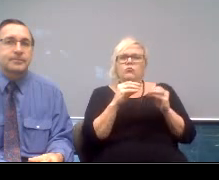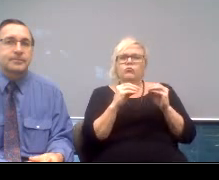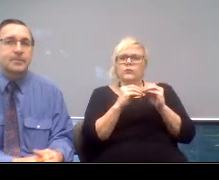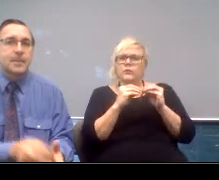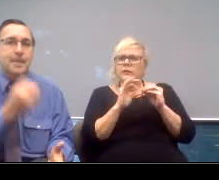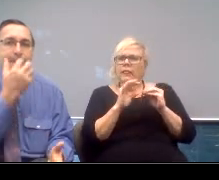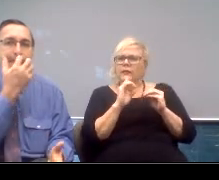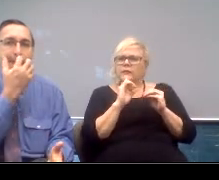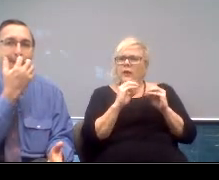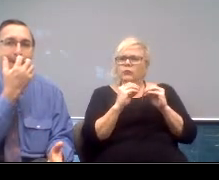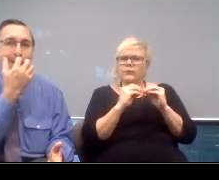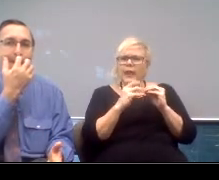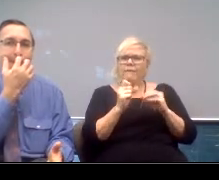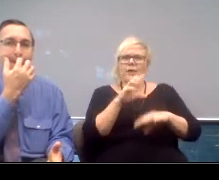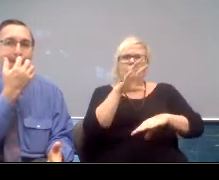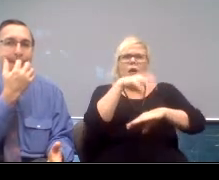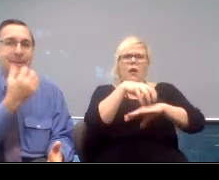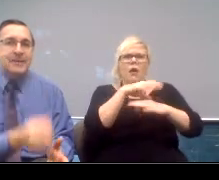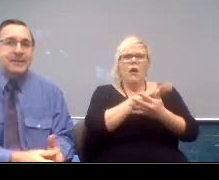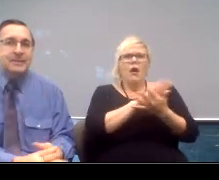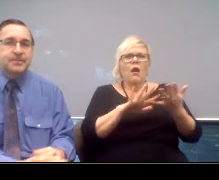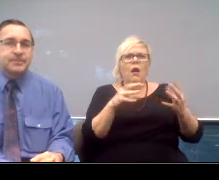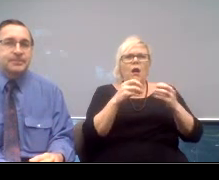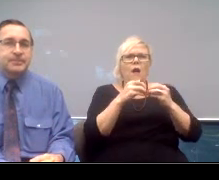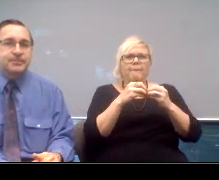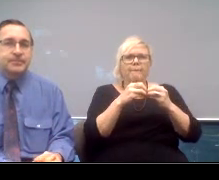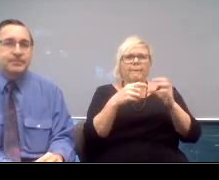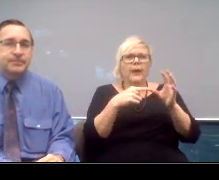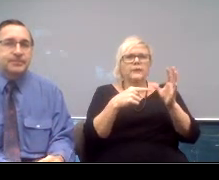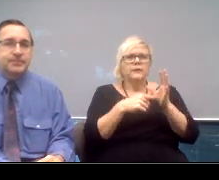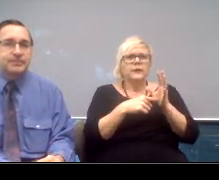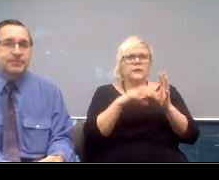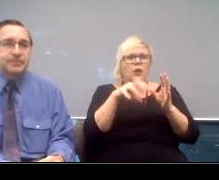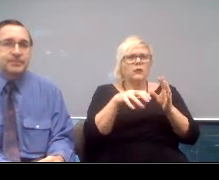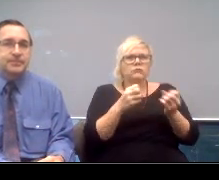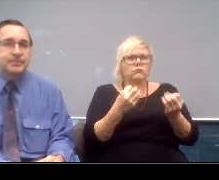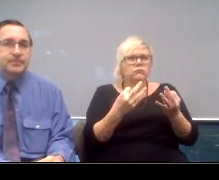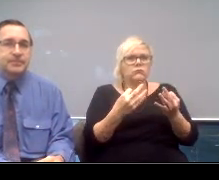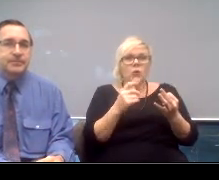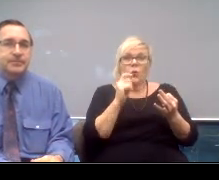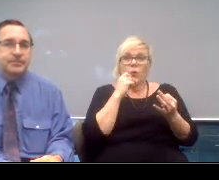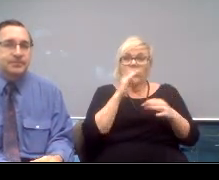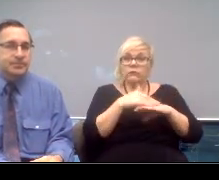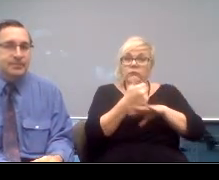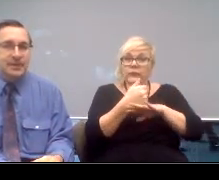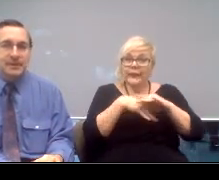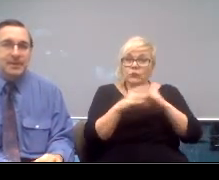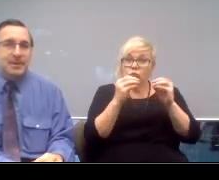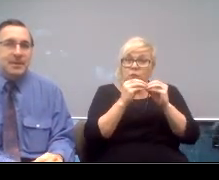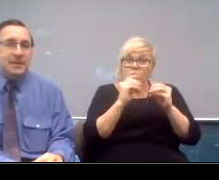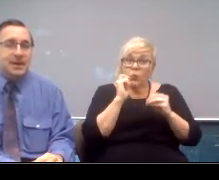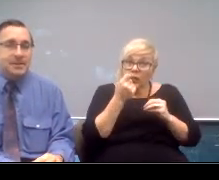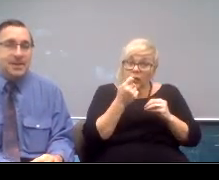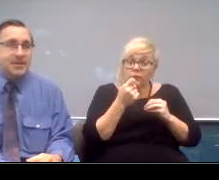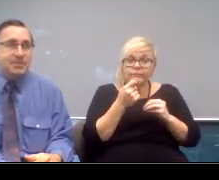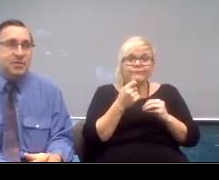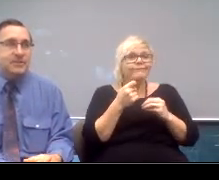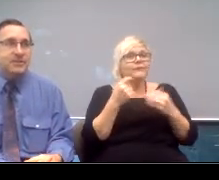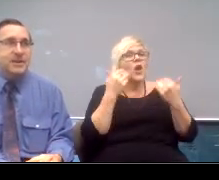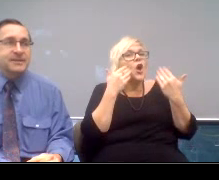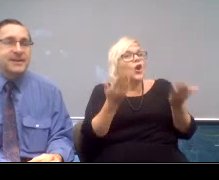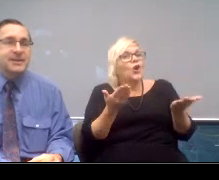think, as a potential AT site hub. Will there be one in Brisbane? Can't say